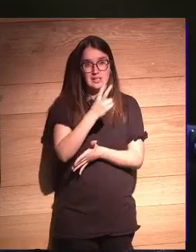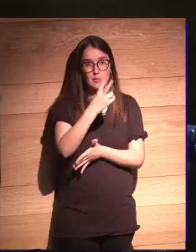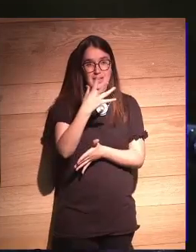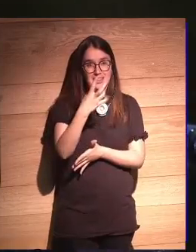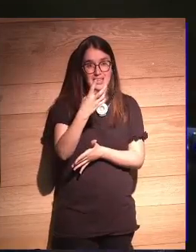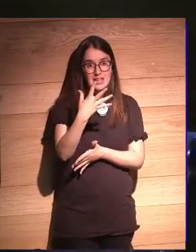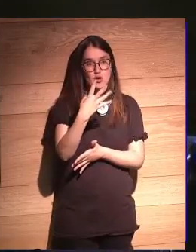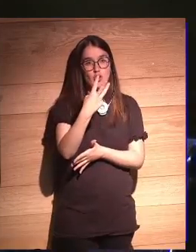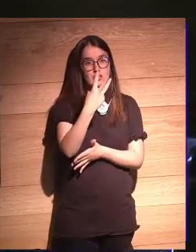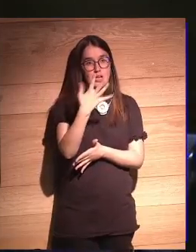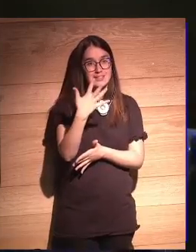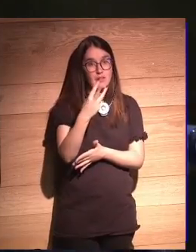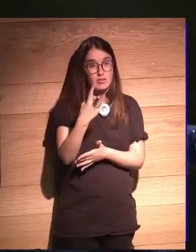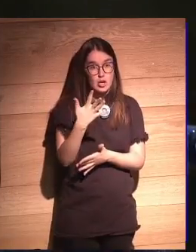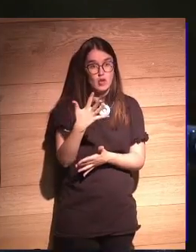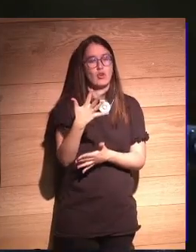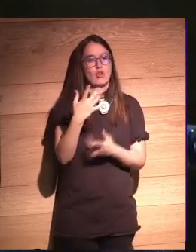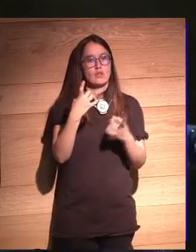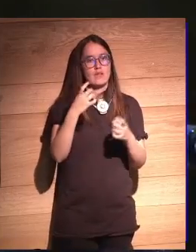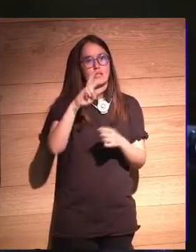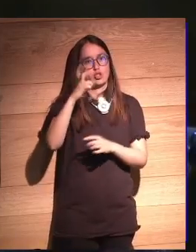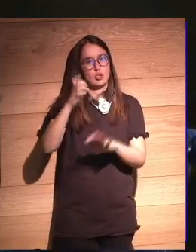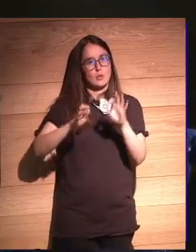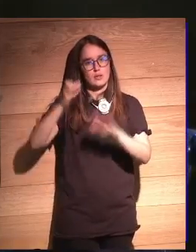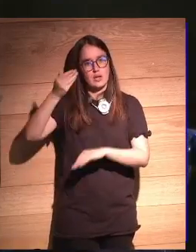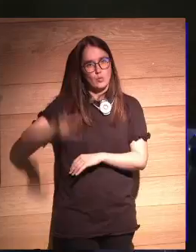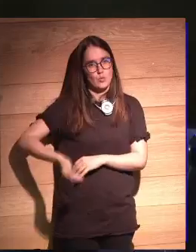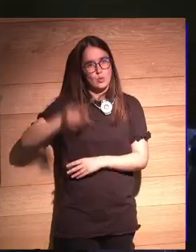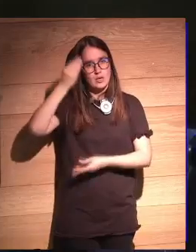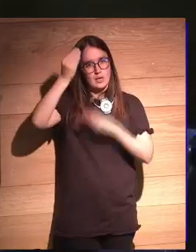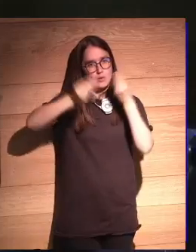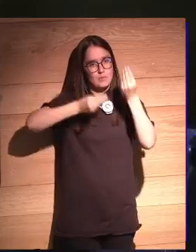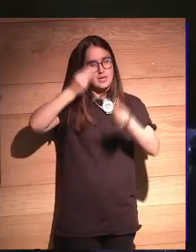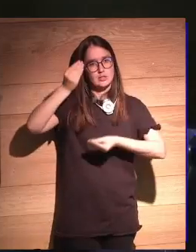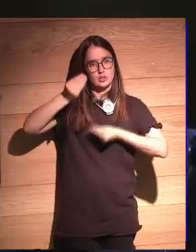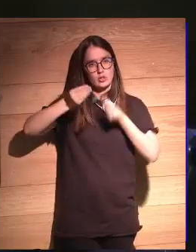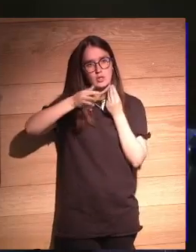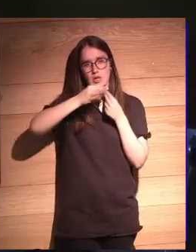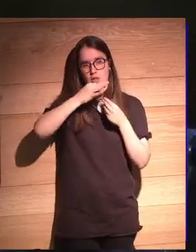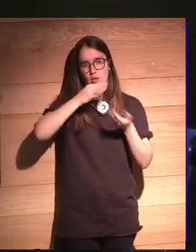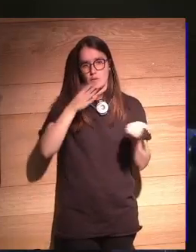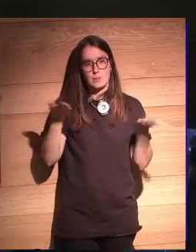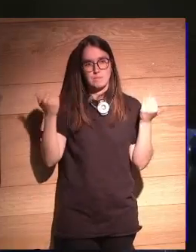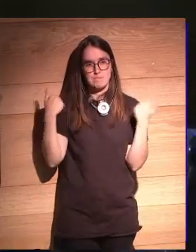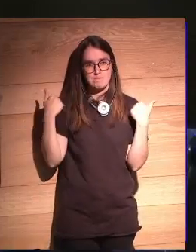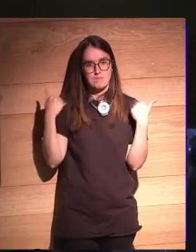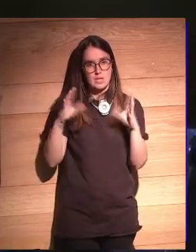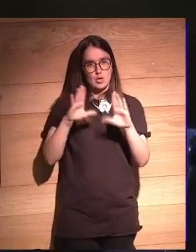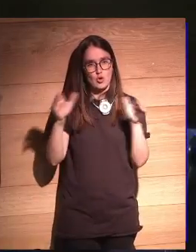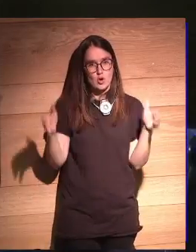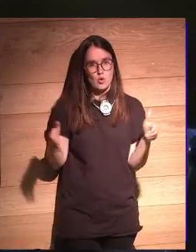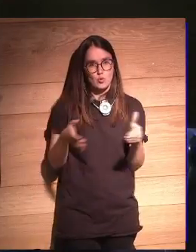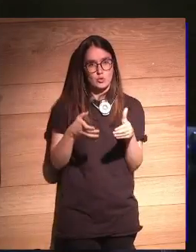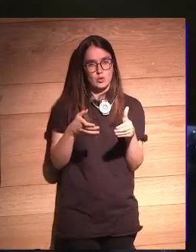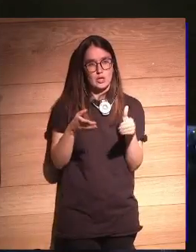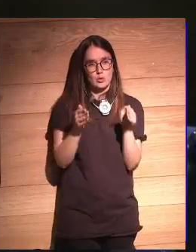holder. When you talk, these represent about 25 to 35%, and I think there's